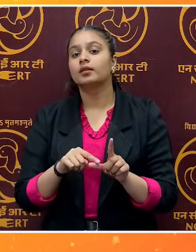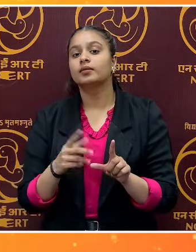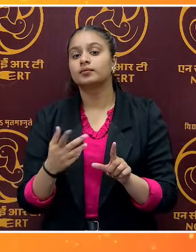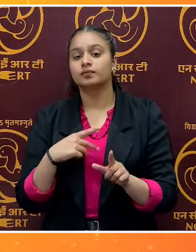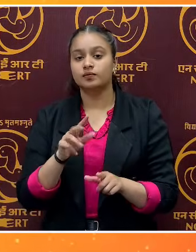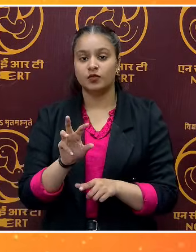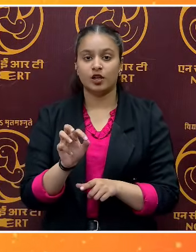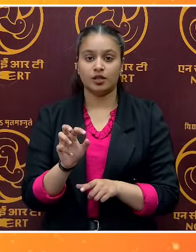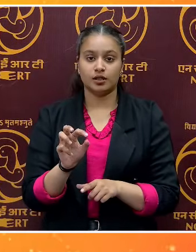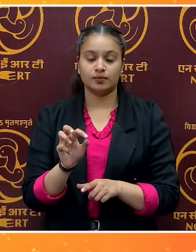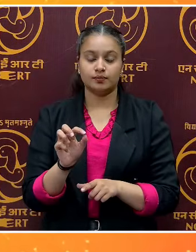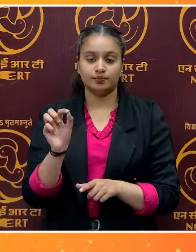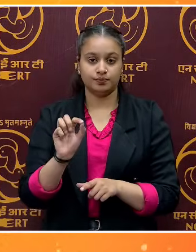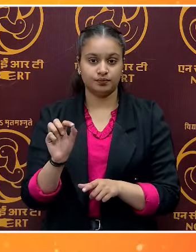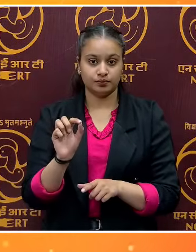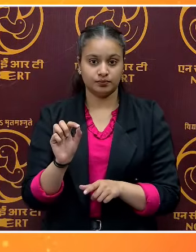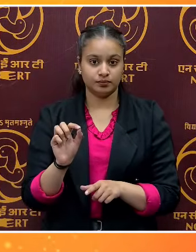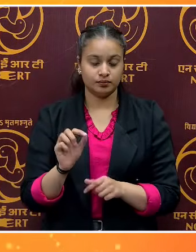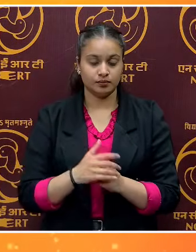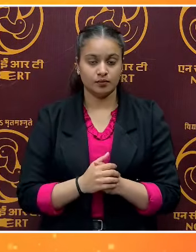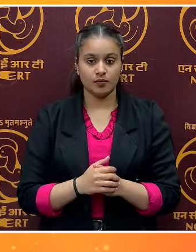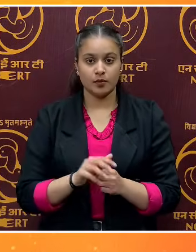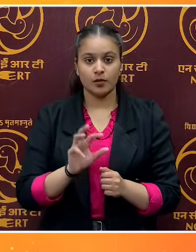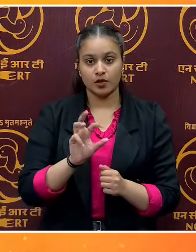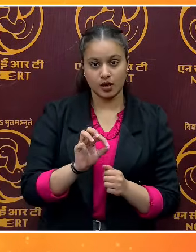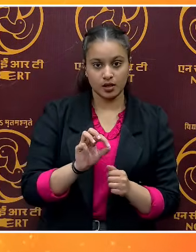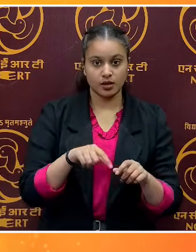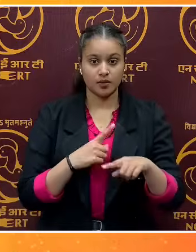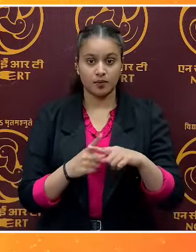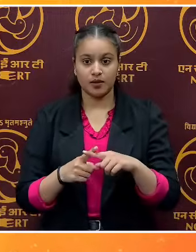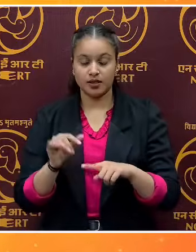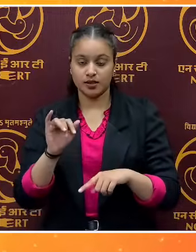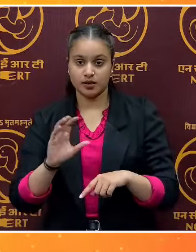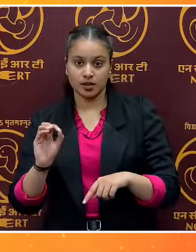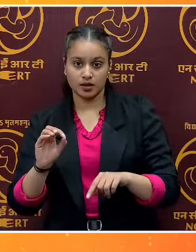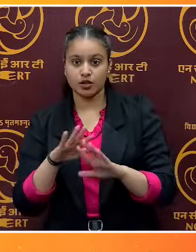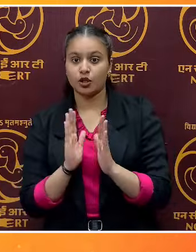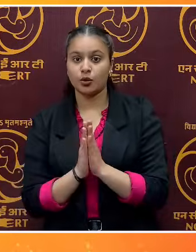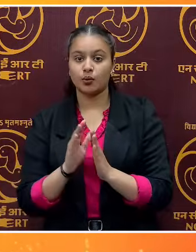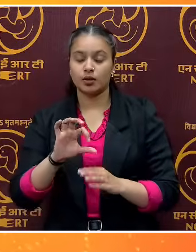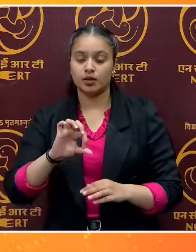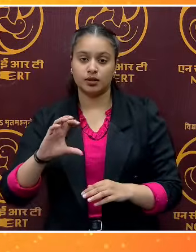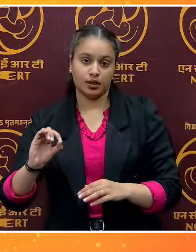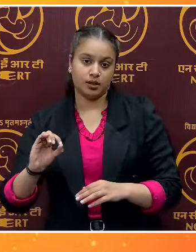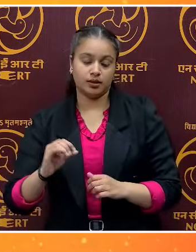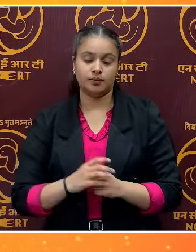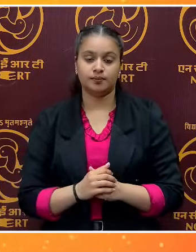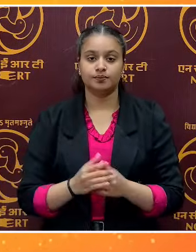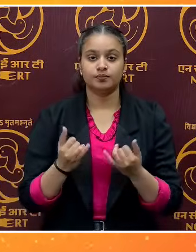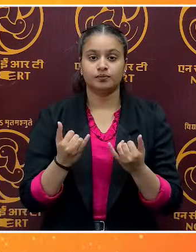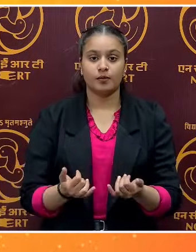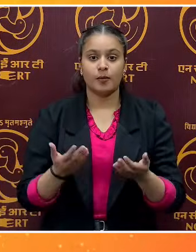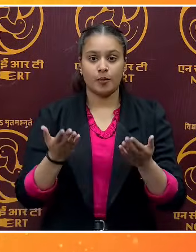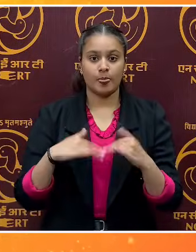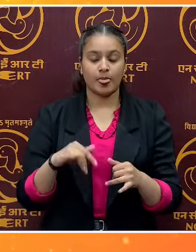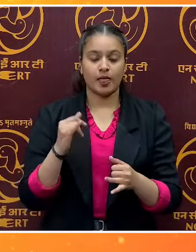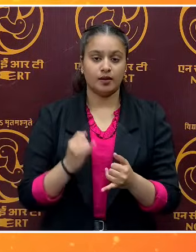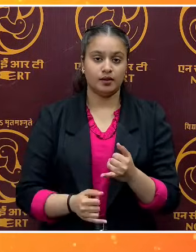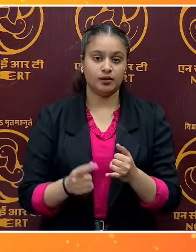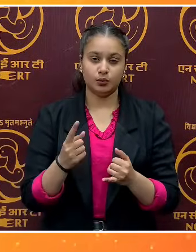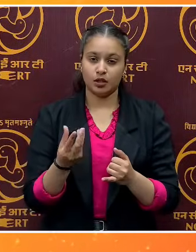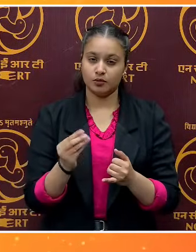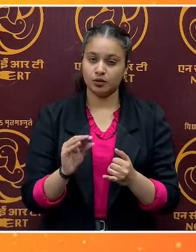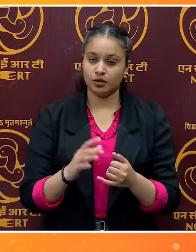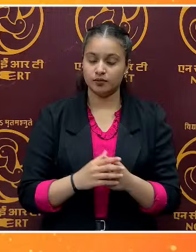30 degrees, isn't it? 30 plus 60 will give me 90. Okay, now last one more we have.